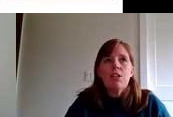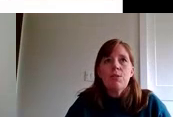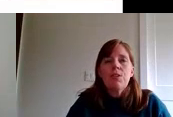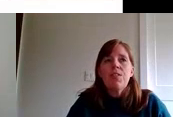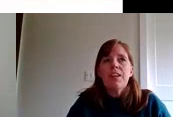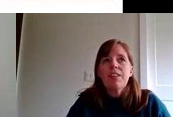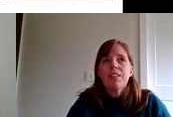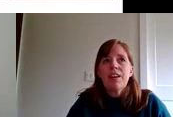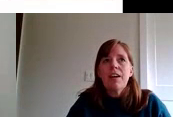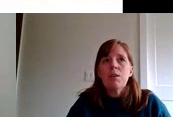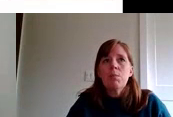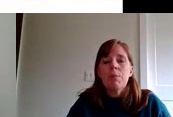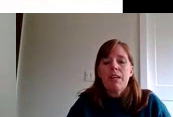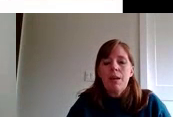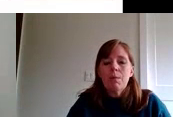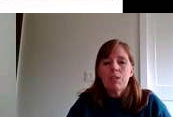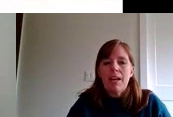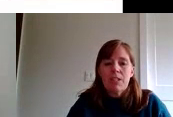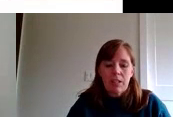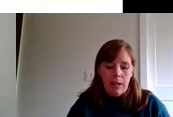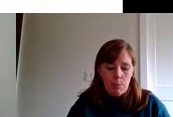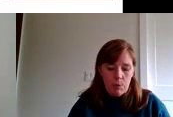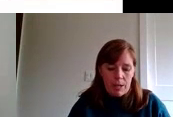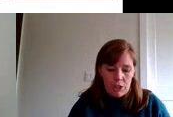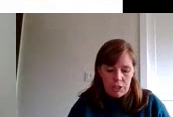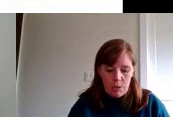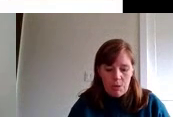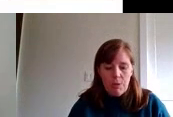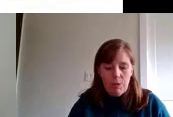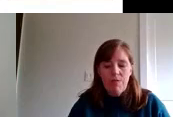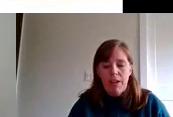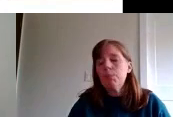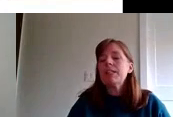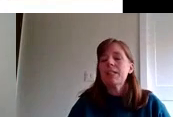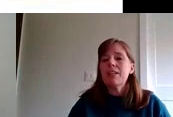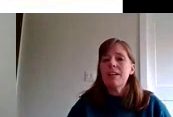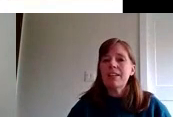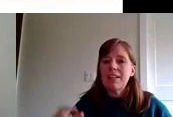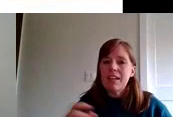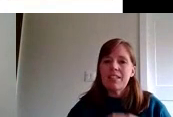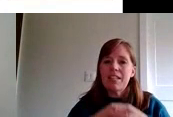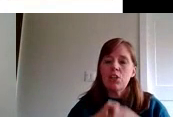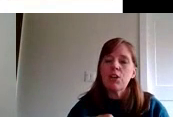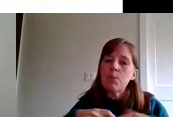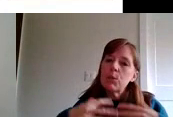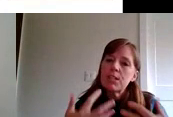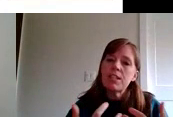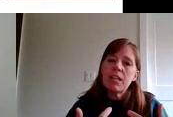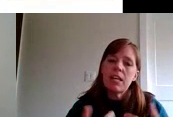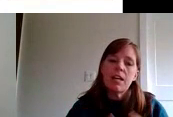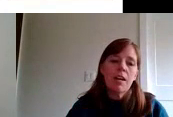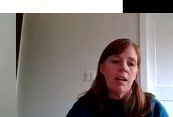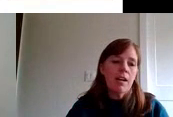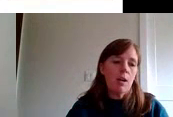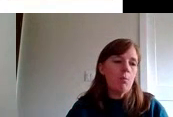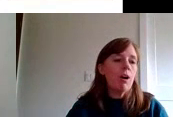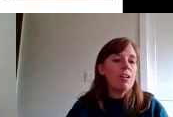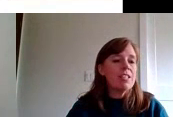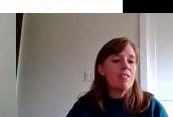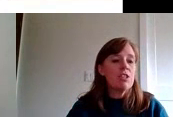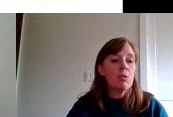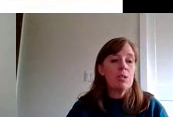So Sarah, do you think that being able to have this collaboration with the families and connecting, you're able to